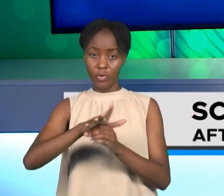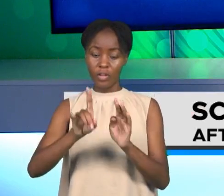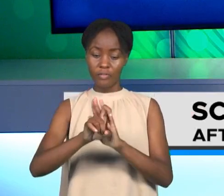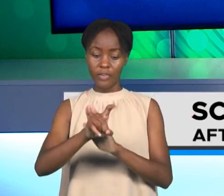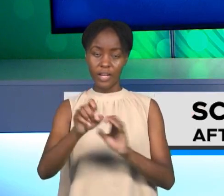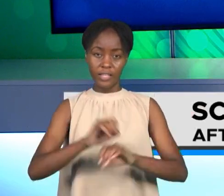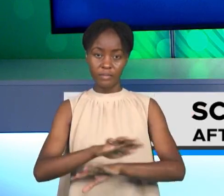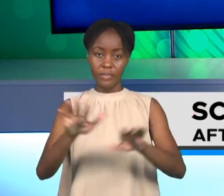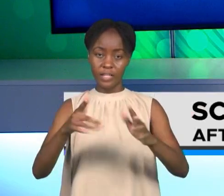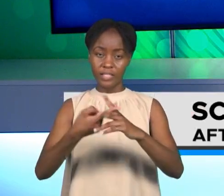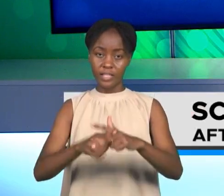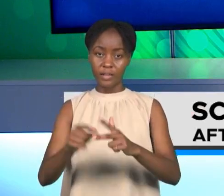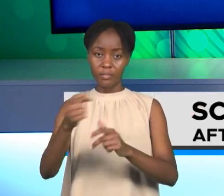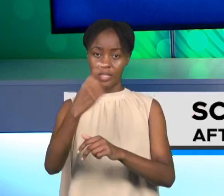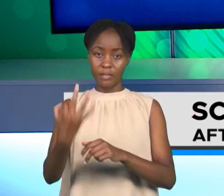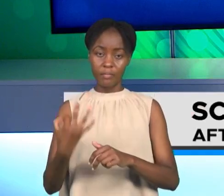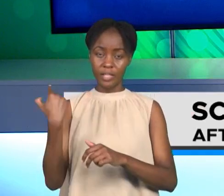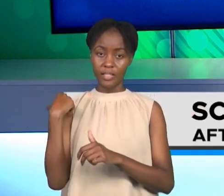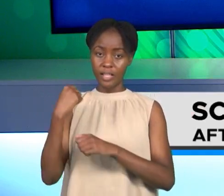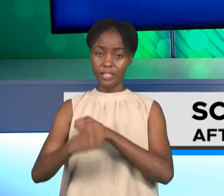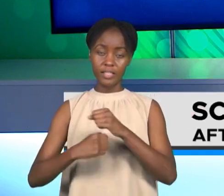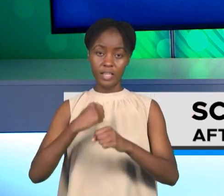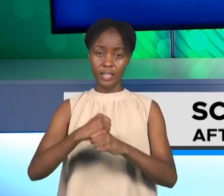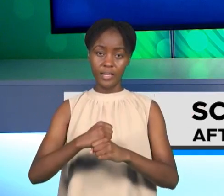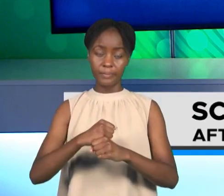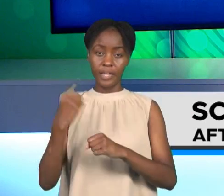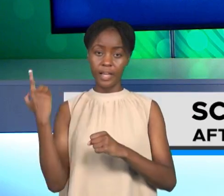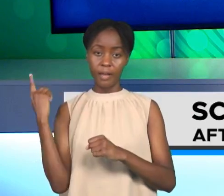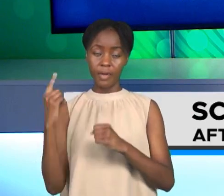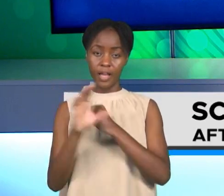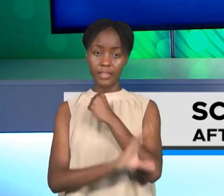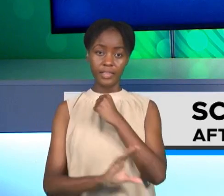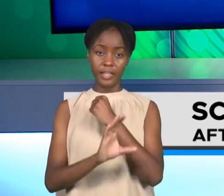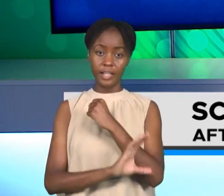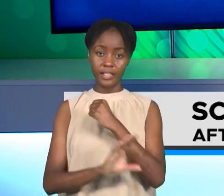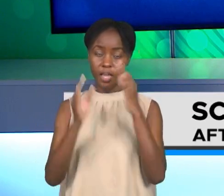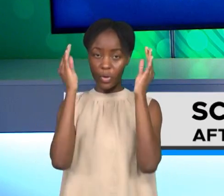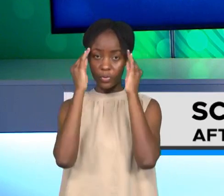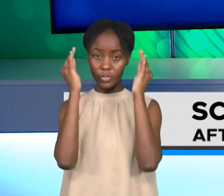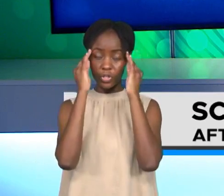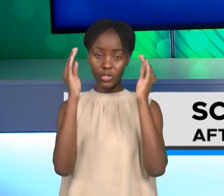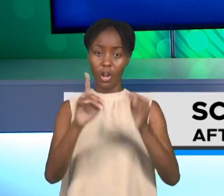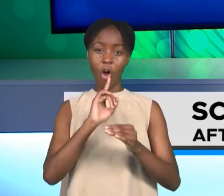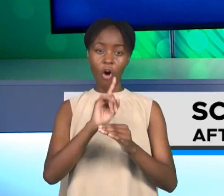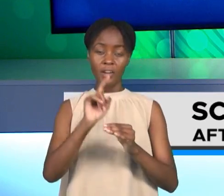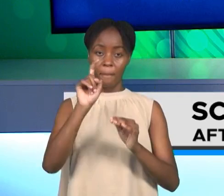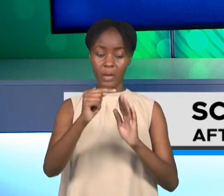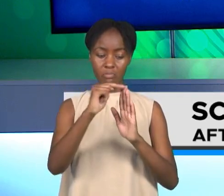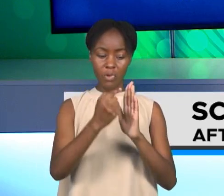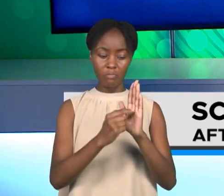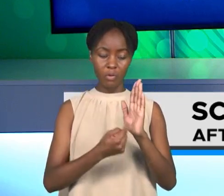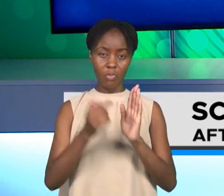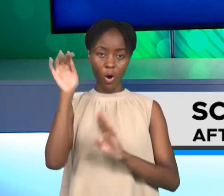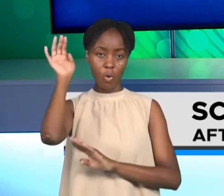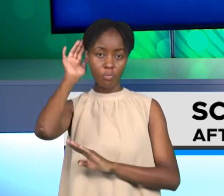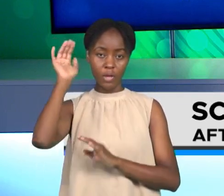started in March last year. The country's education ministry and other stakeholders are ensuring adherence to the health protocols. However,